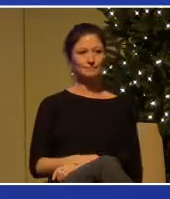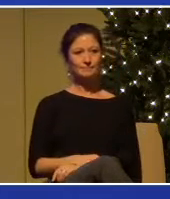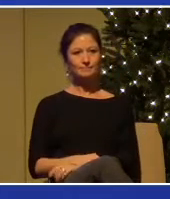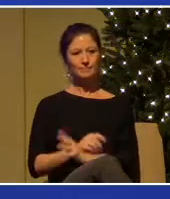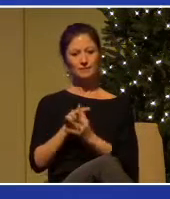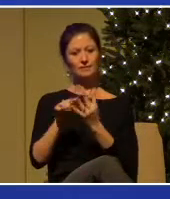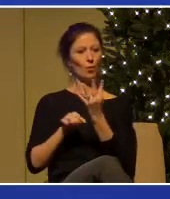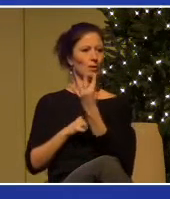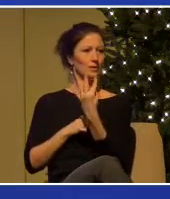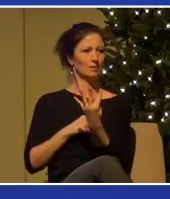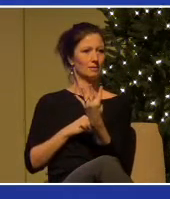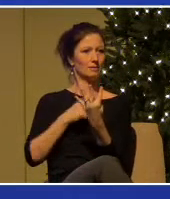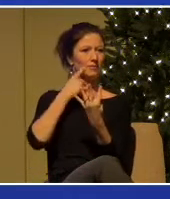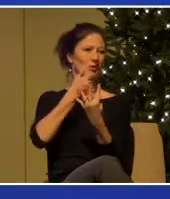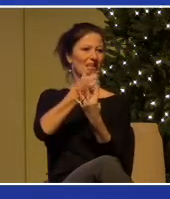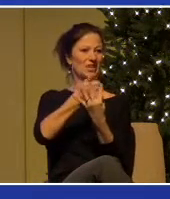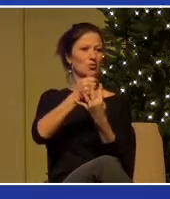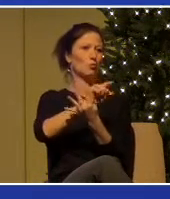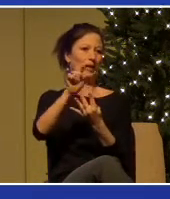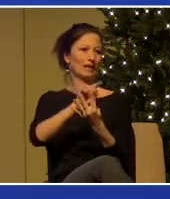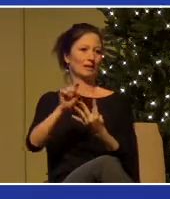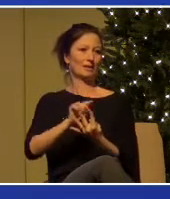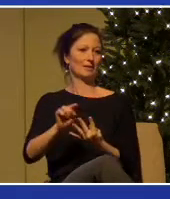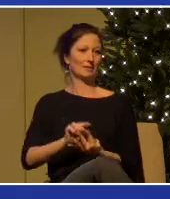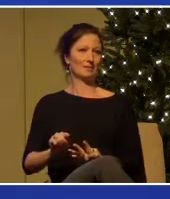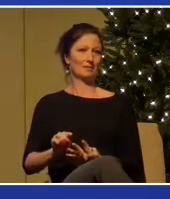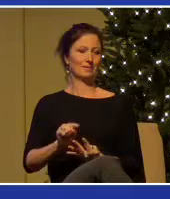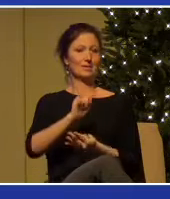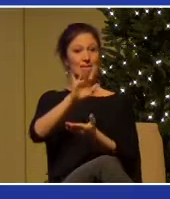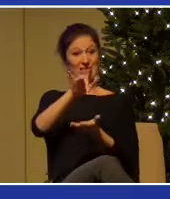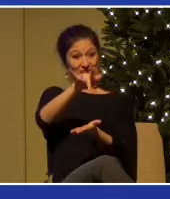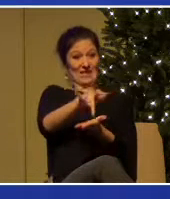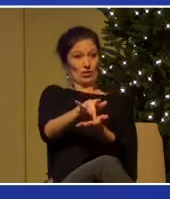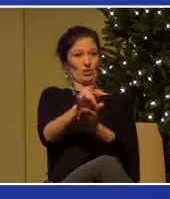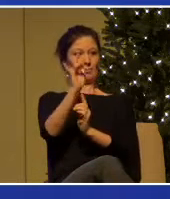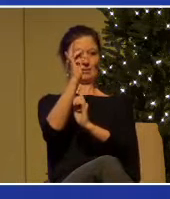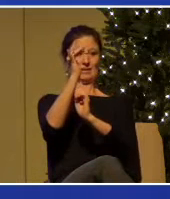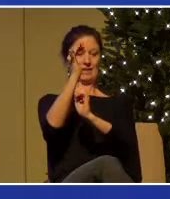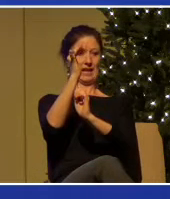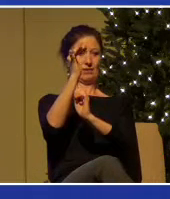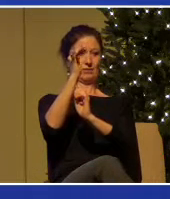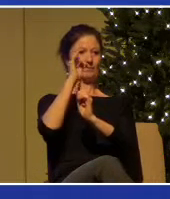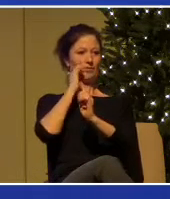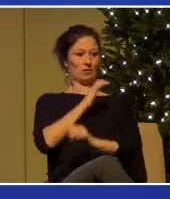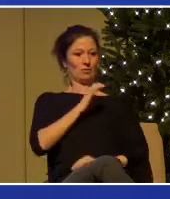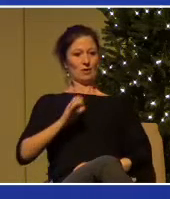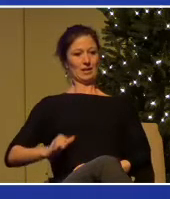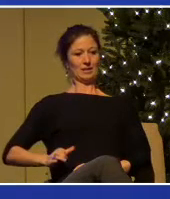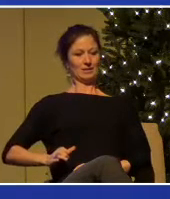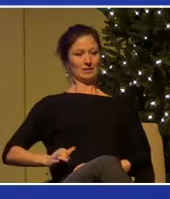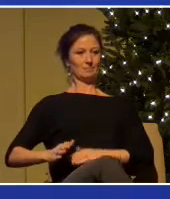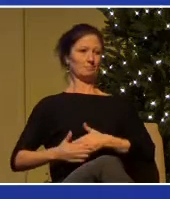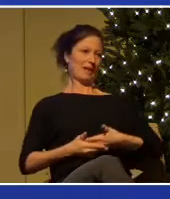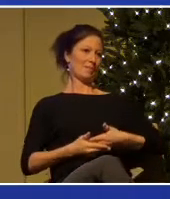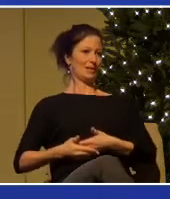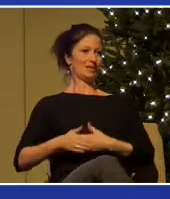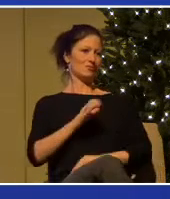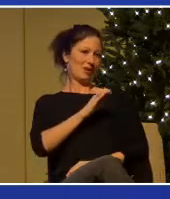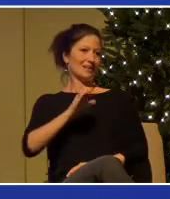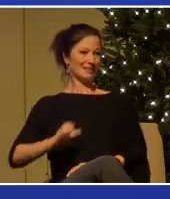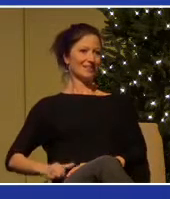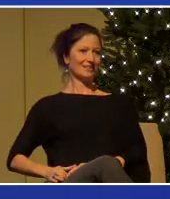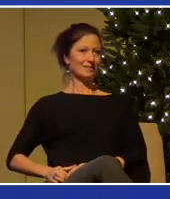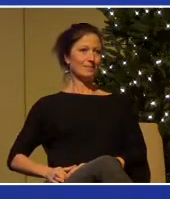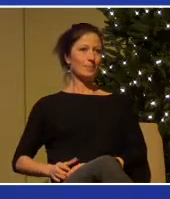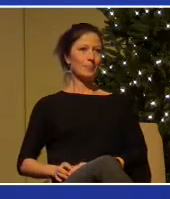that, one for each of the 4 weeks. And a center candle, which is for the Christ child. I'll talk a